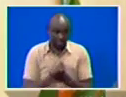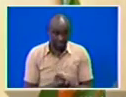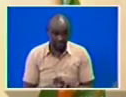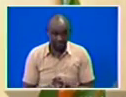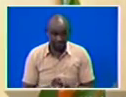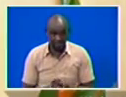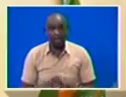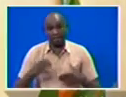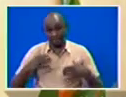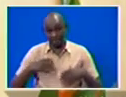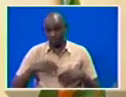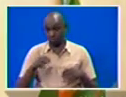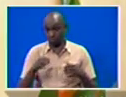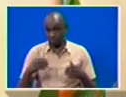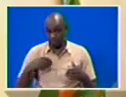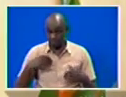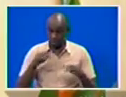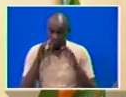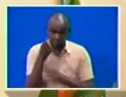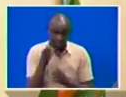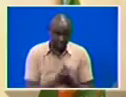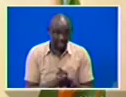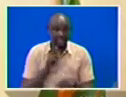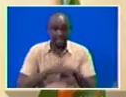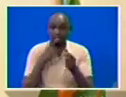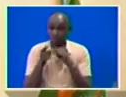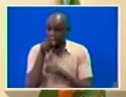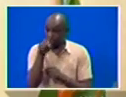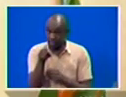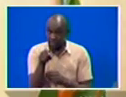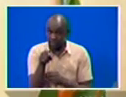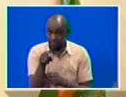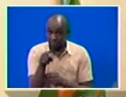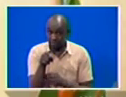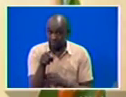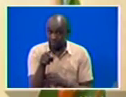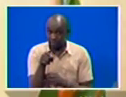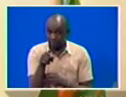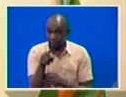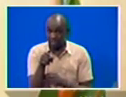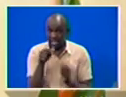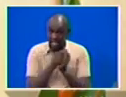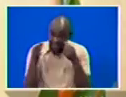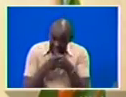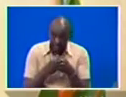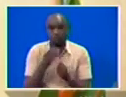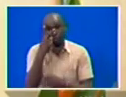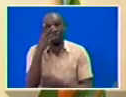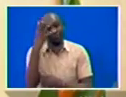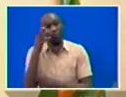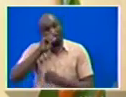of 3 per family, and we talk about the 6.8, we are talking between 18 to 24 million